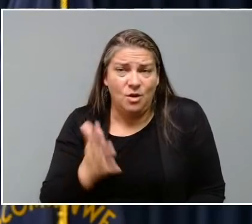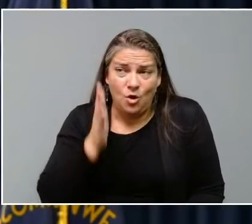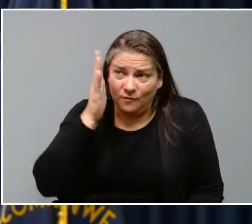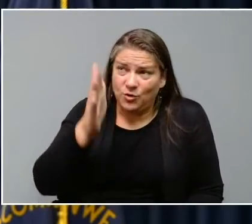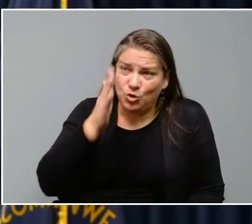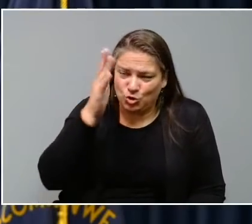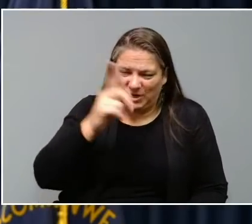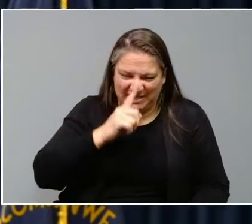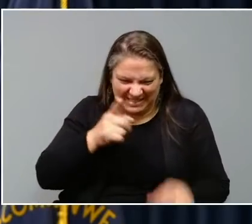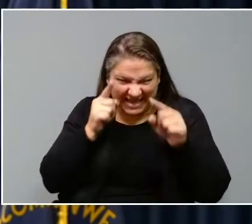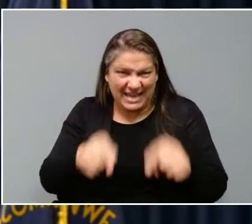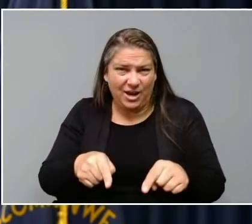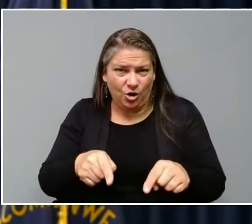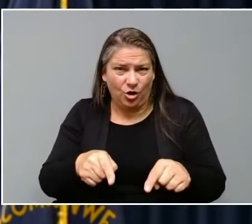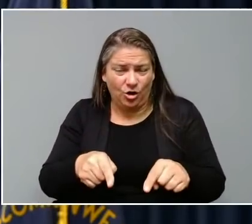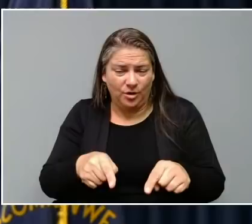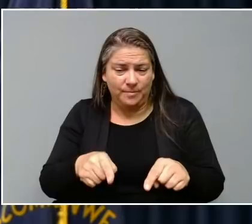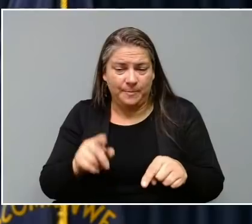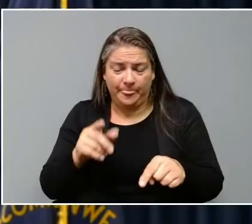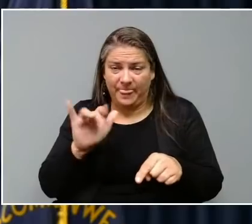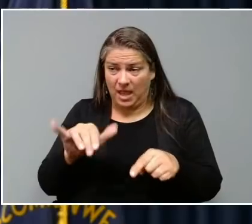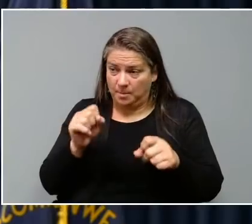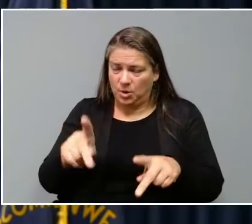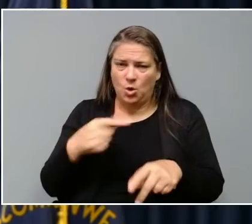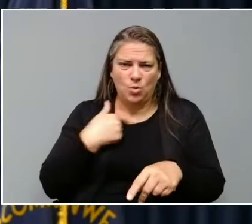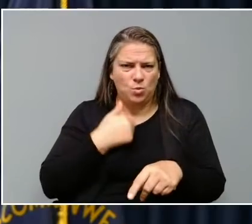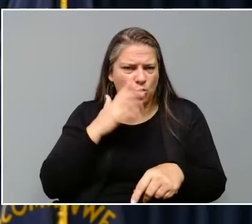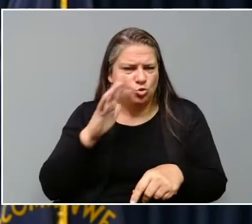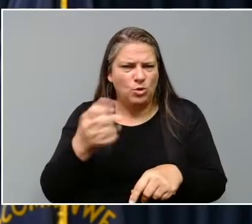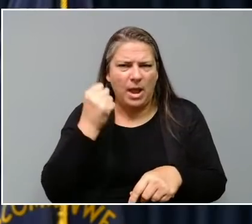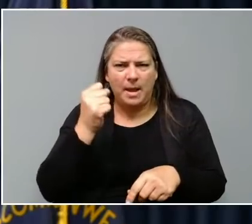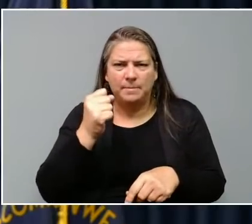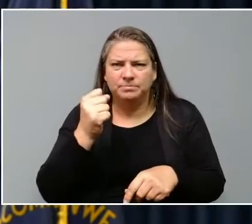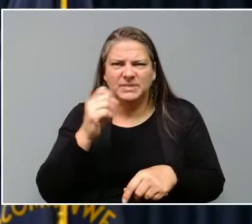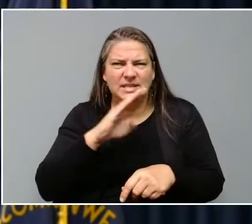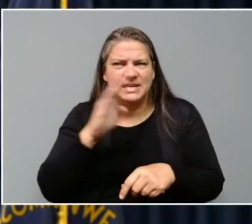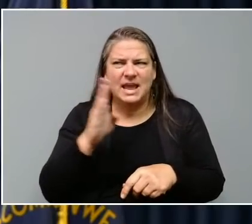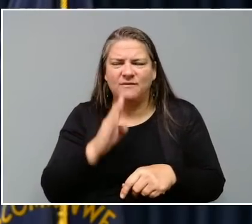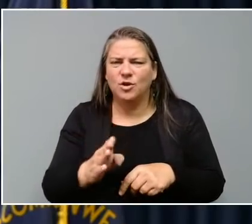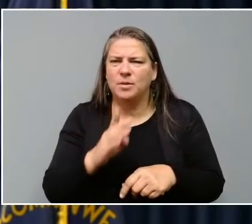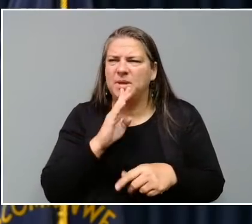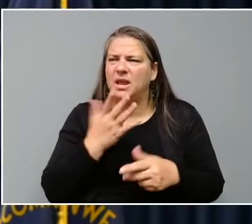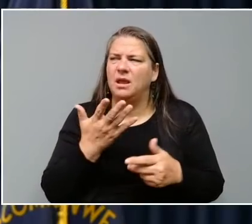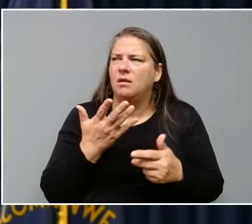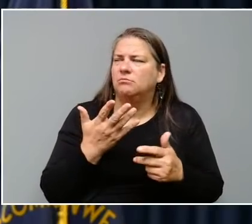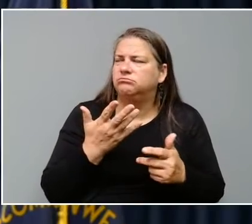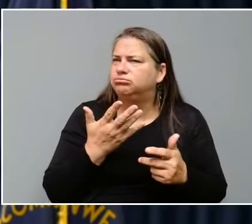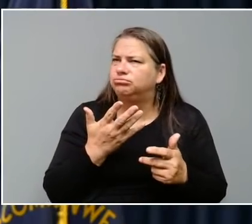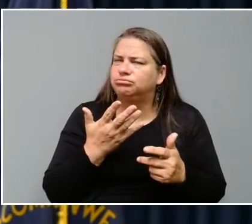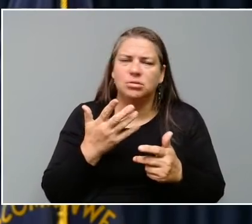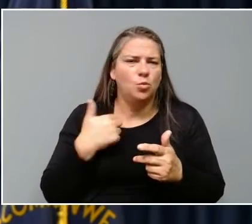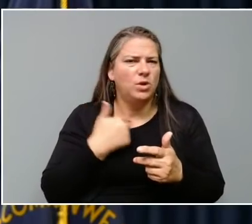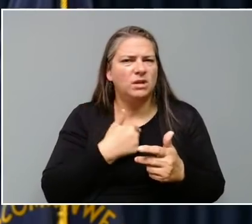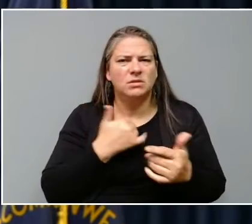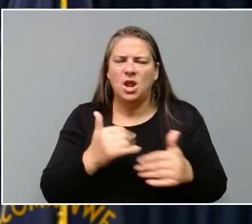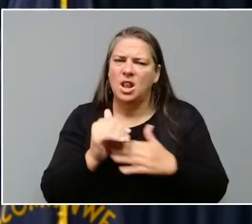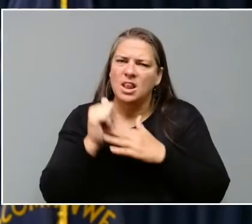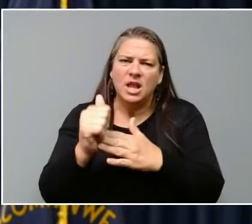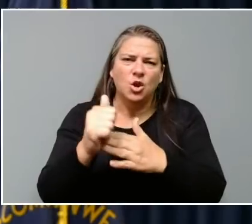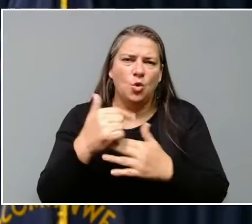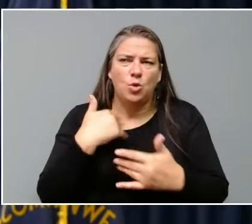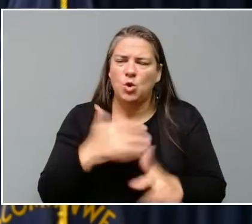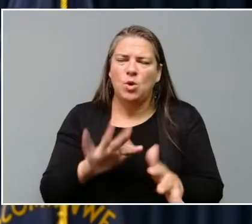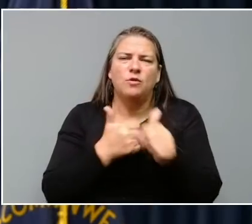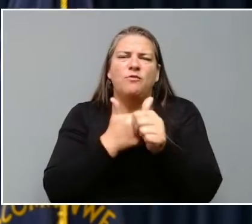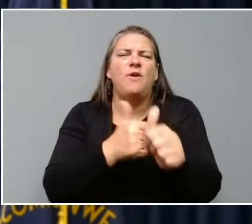us. This opportunity is ours to grab, to never be a flyover state again, and to be a leader and never again a follower. To